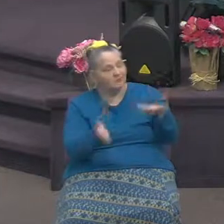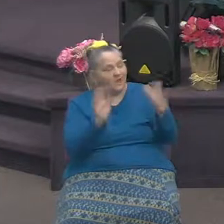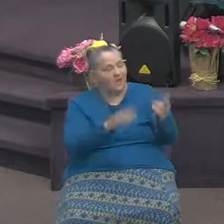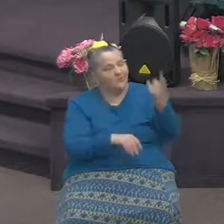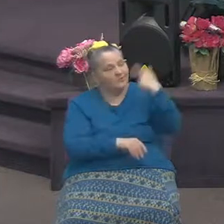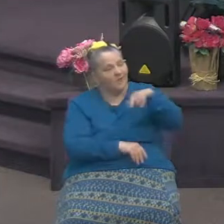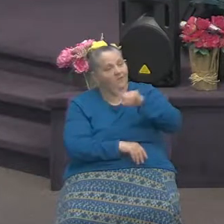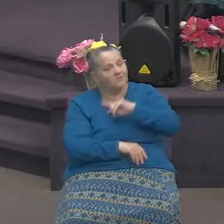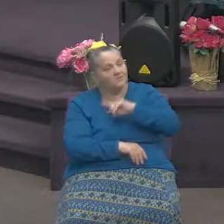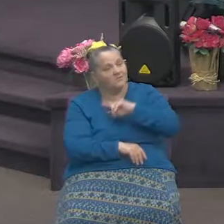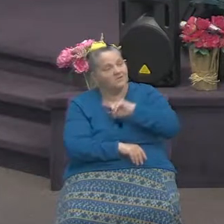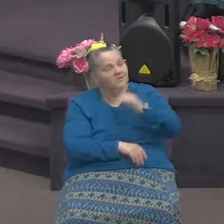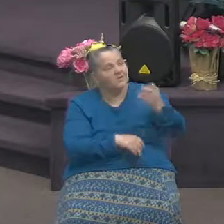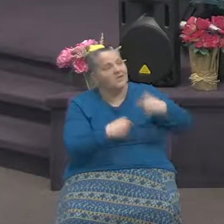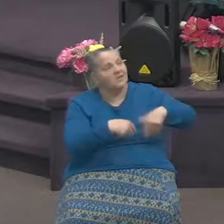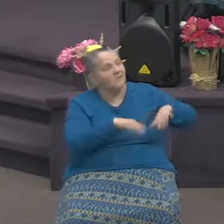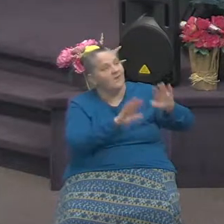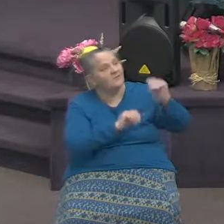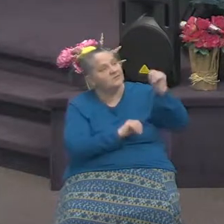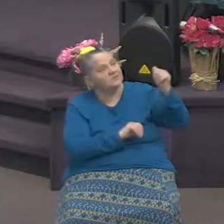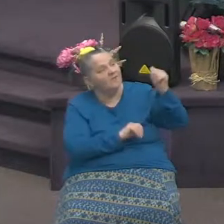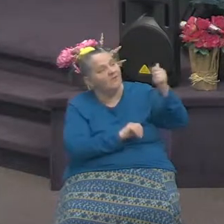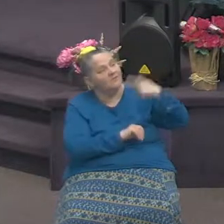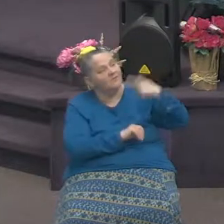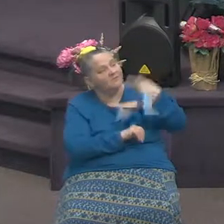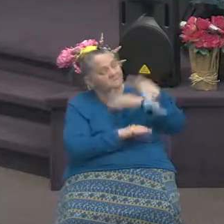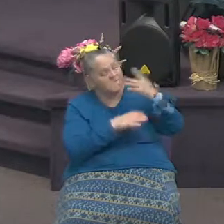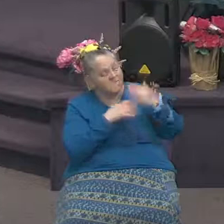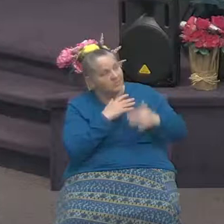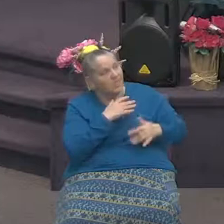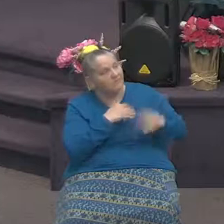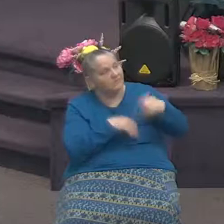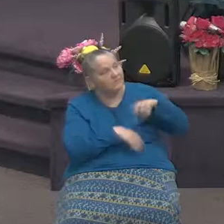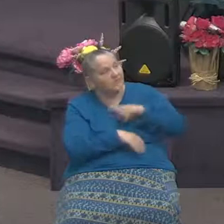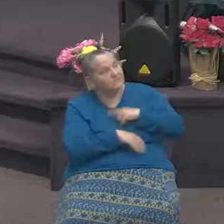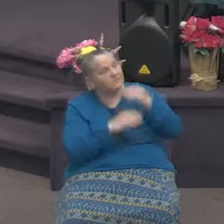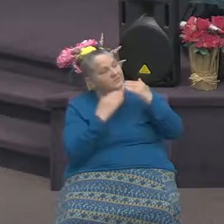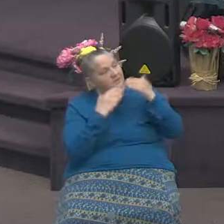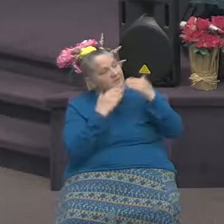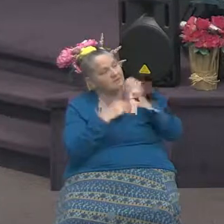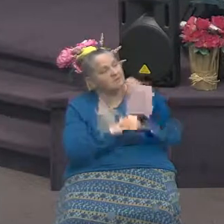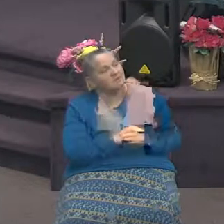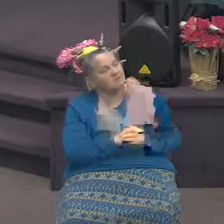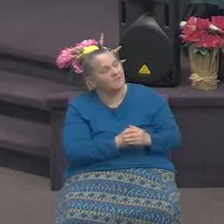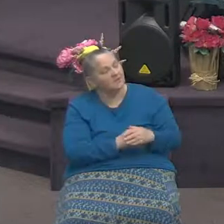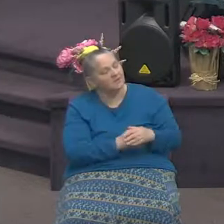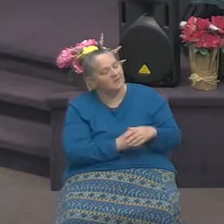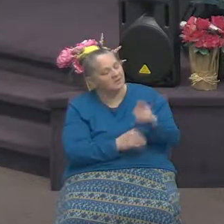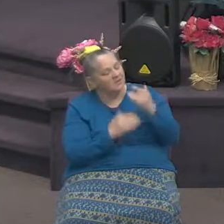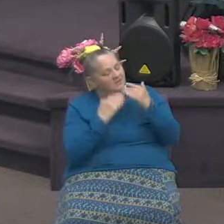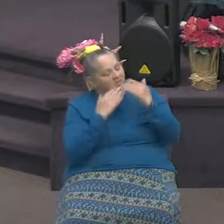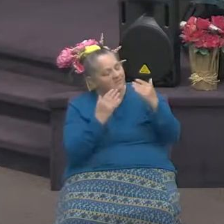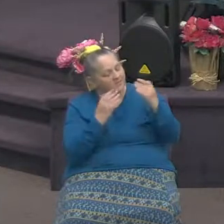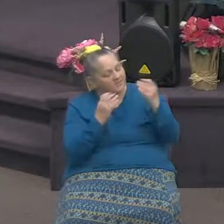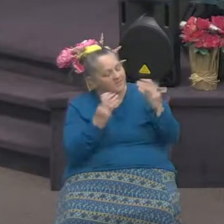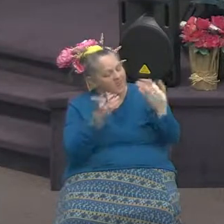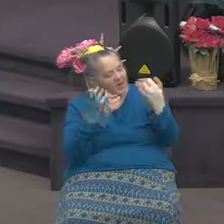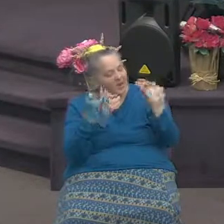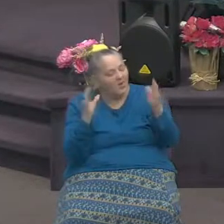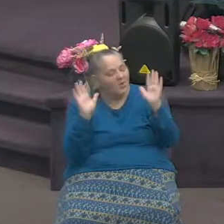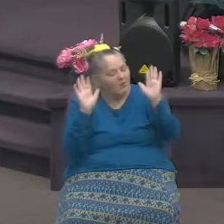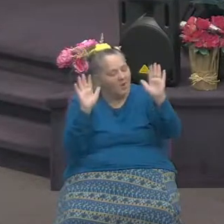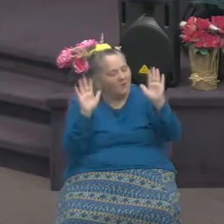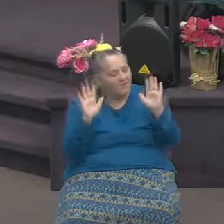sins. You gave yourself for us, Lord. When you shed your blood, we're thankful. And Lord, we're thankful for all your many